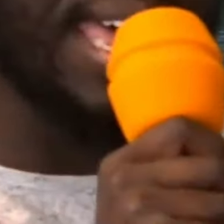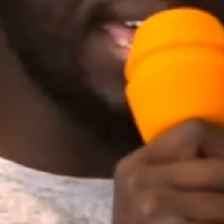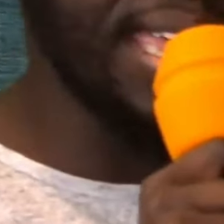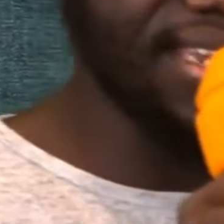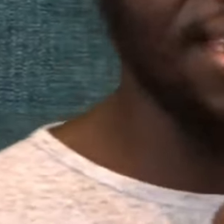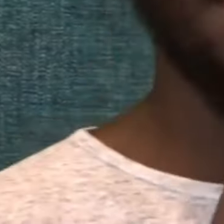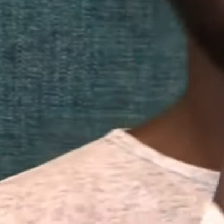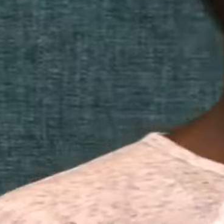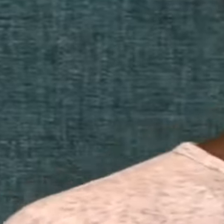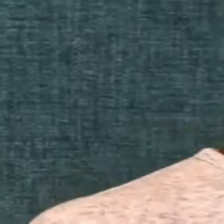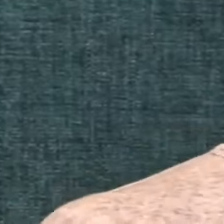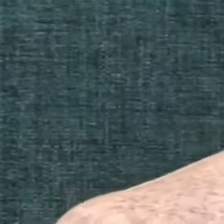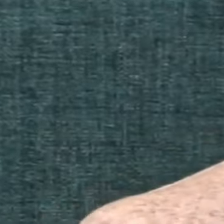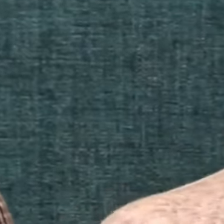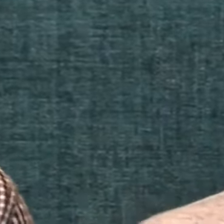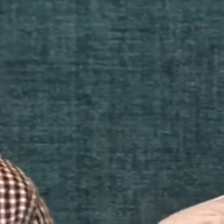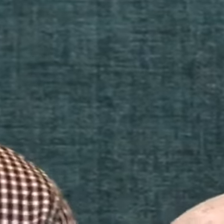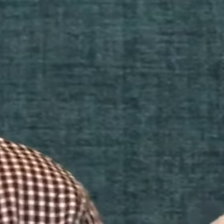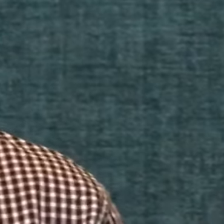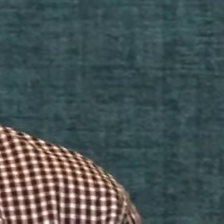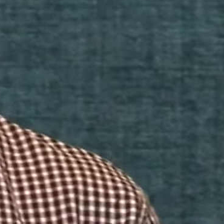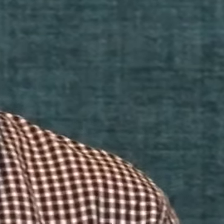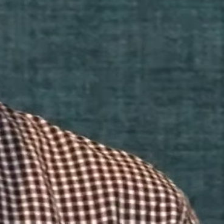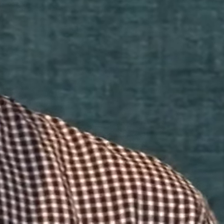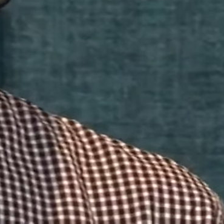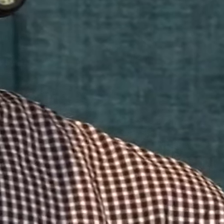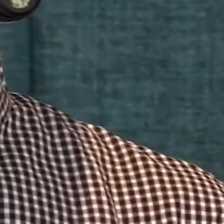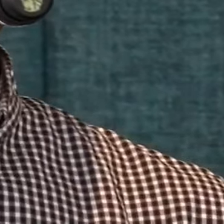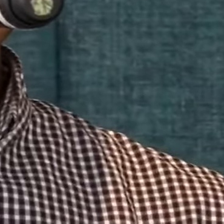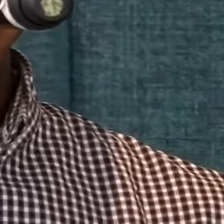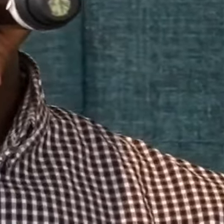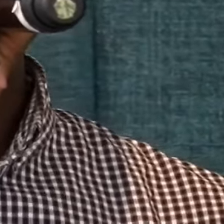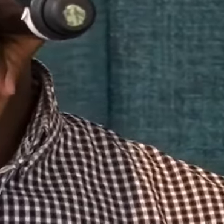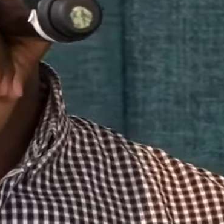his hand he leadeth me.